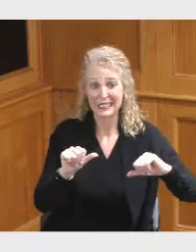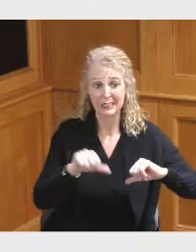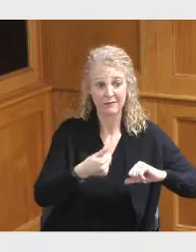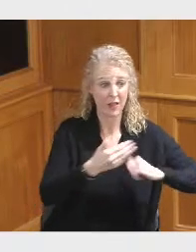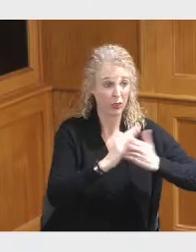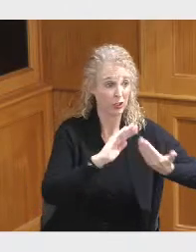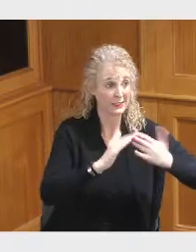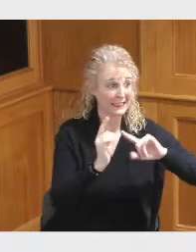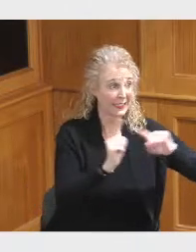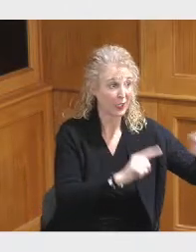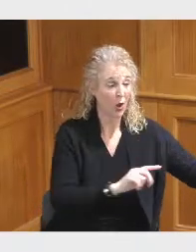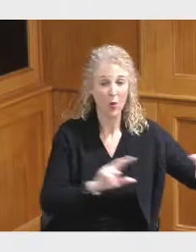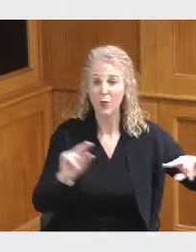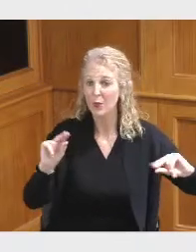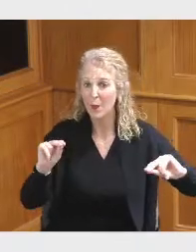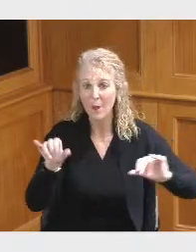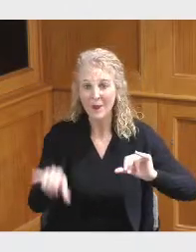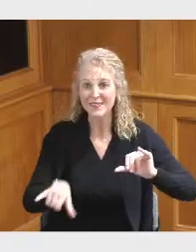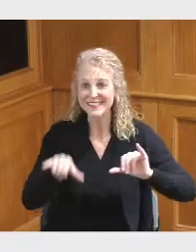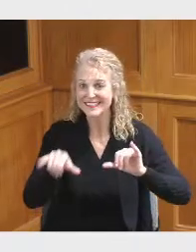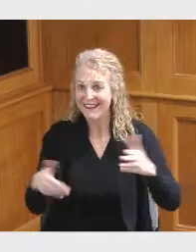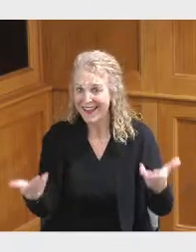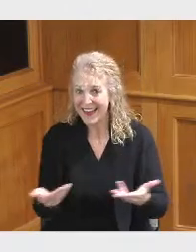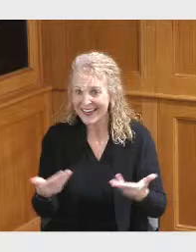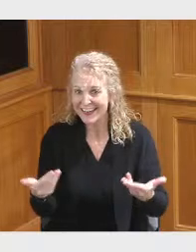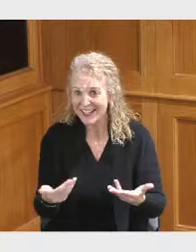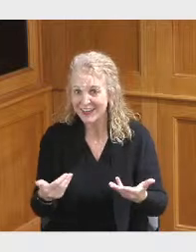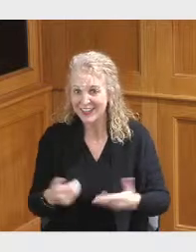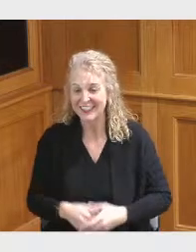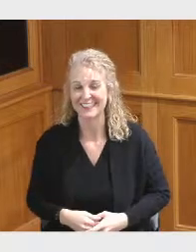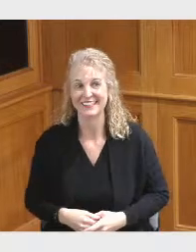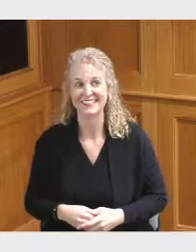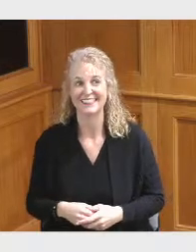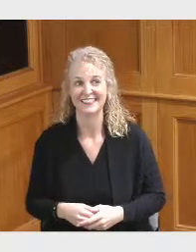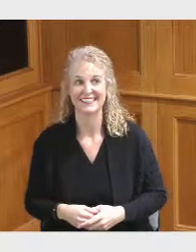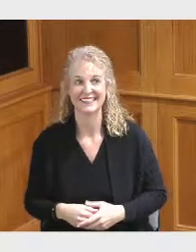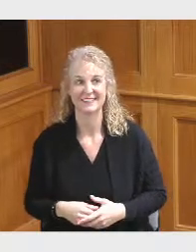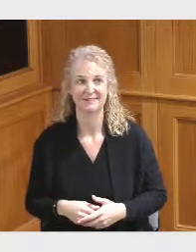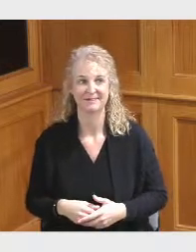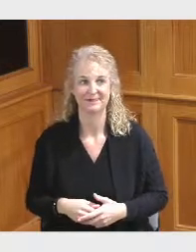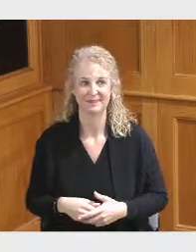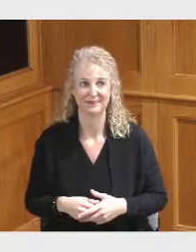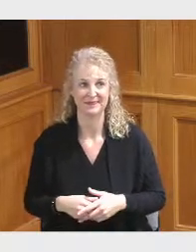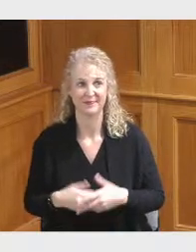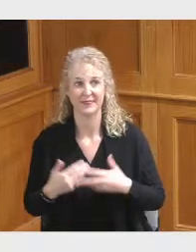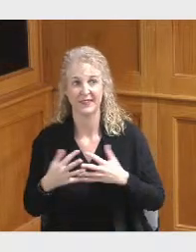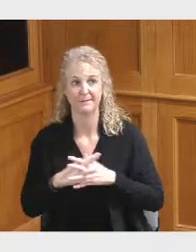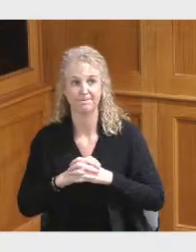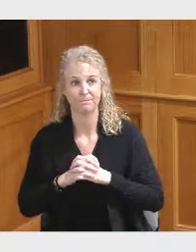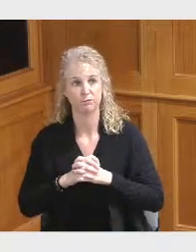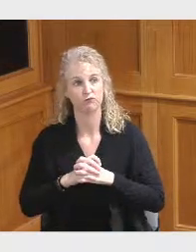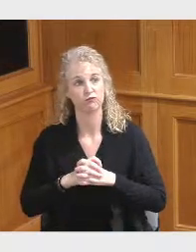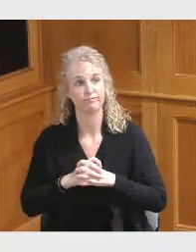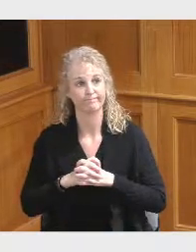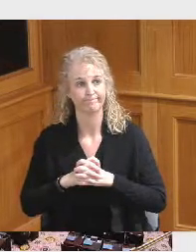have this life-saving gift for organ transplantation.